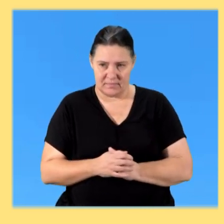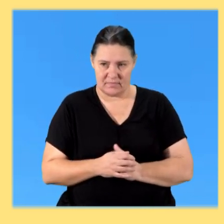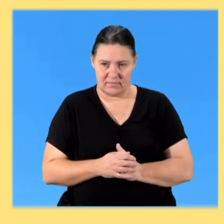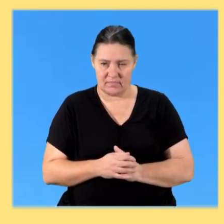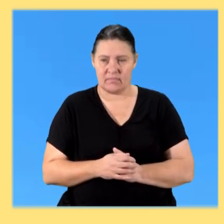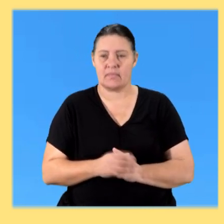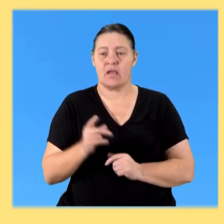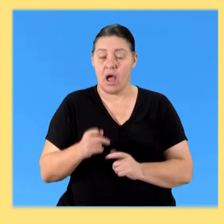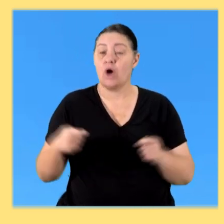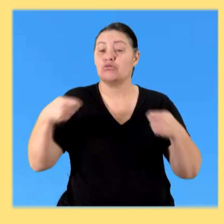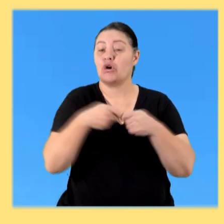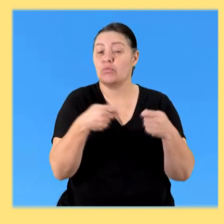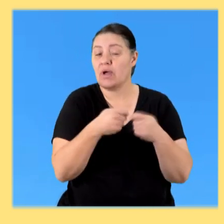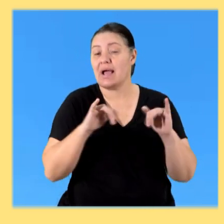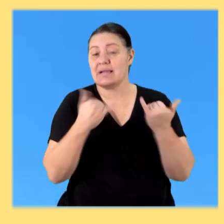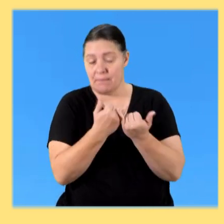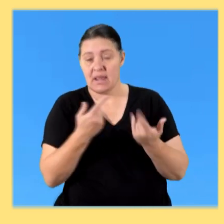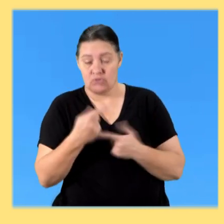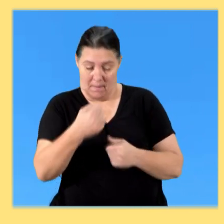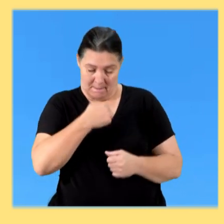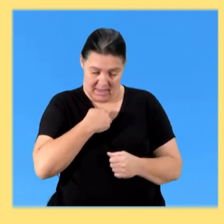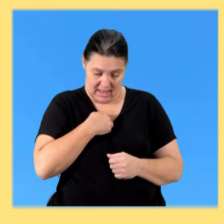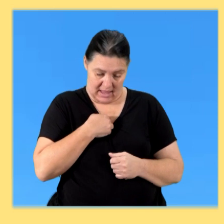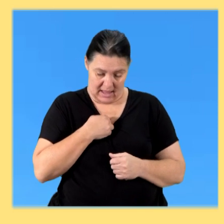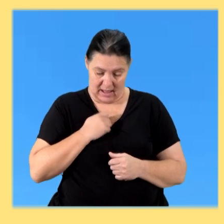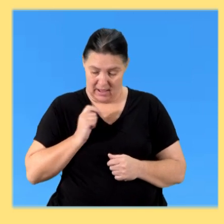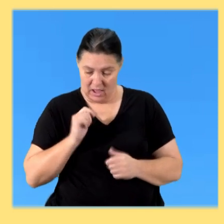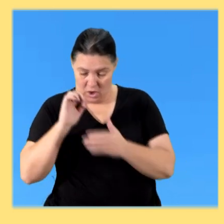And here are contributions that a company can make.